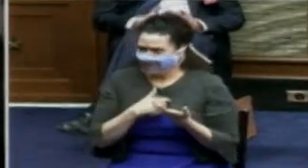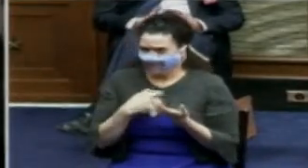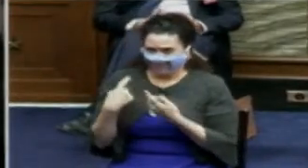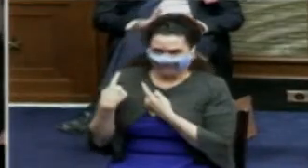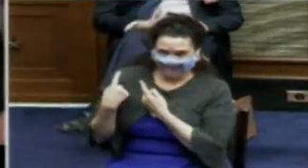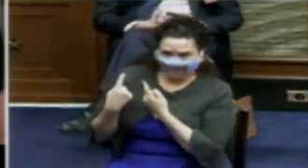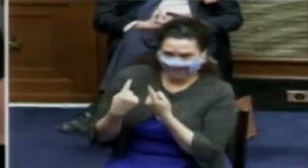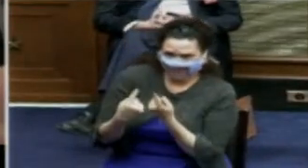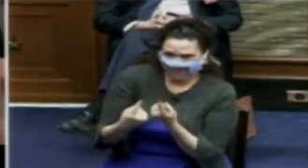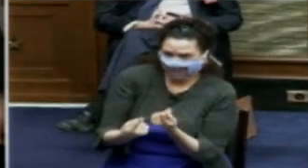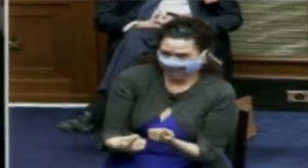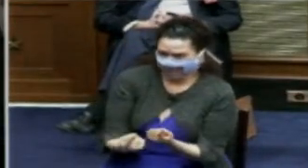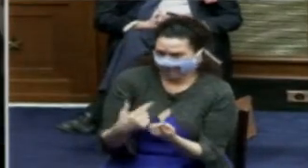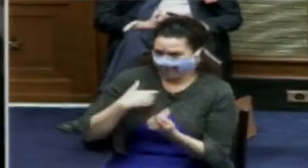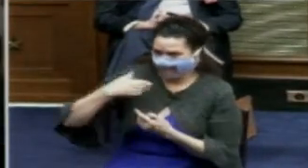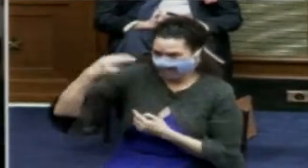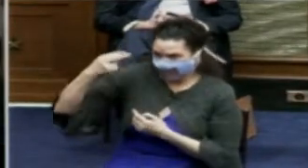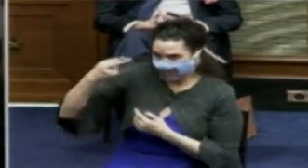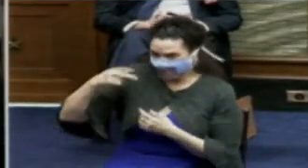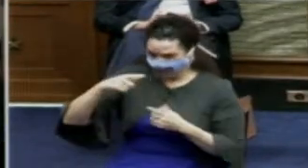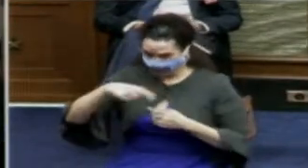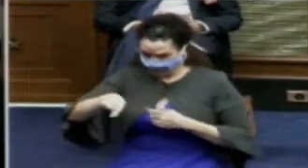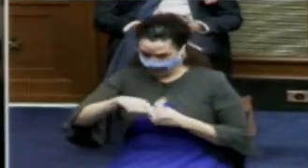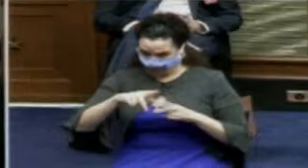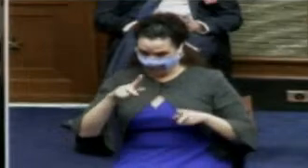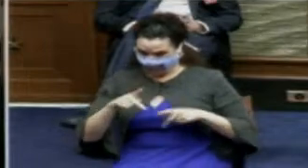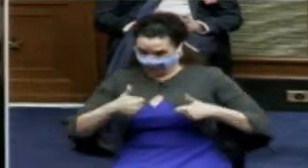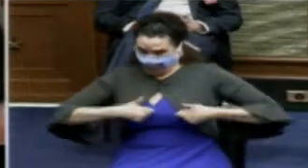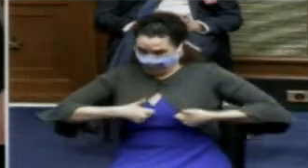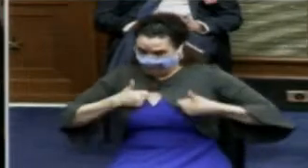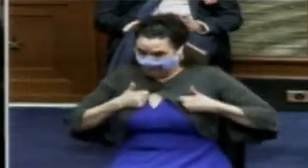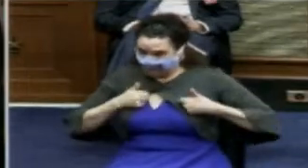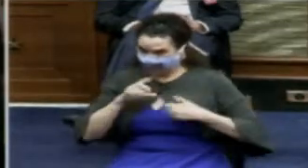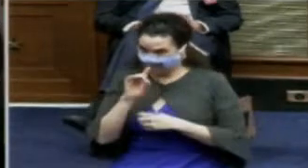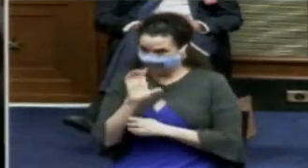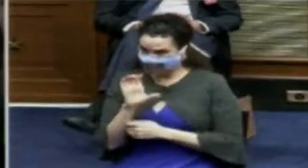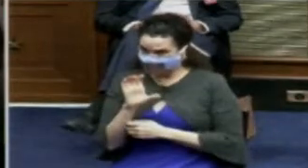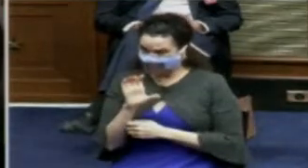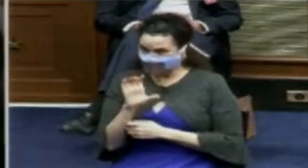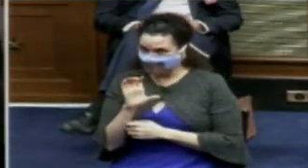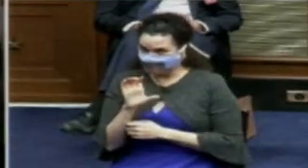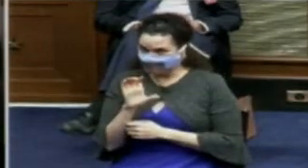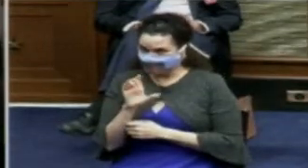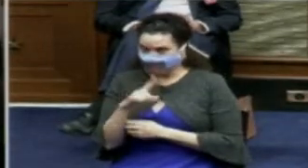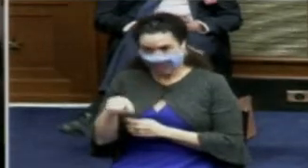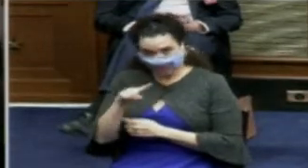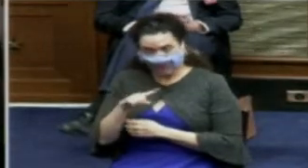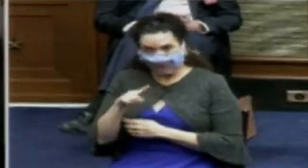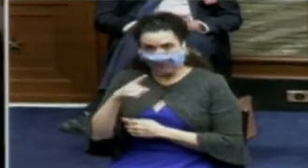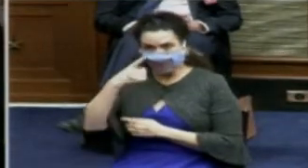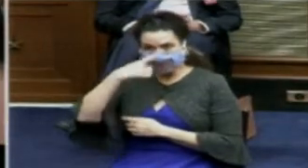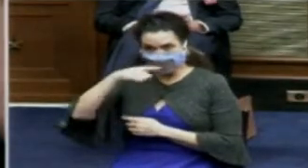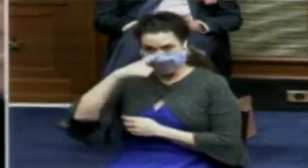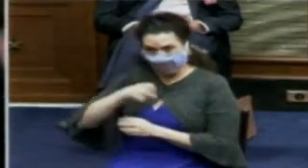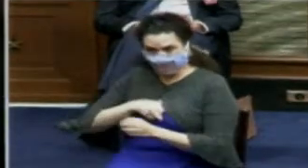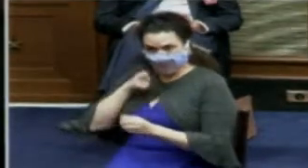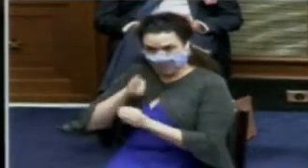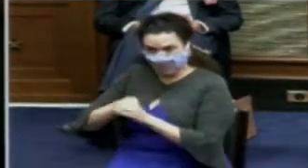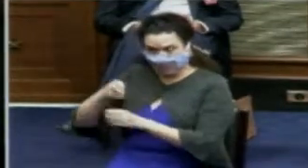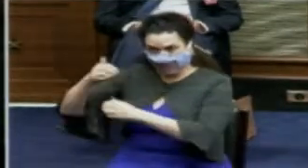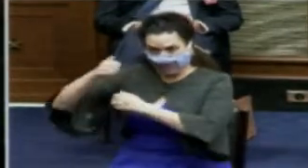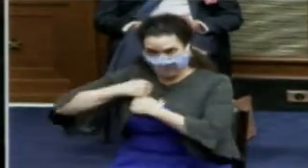have residents of DC stepping up, joining the military,